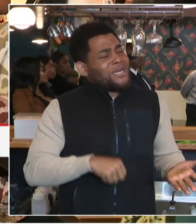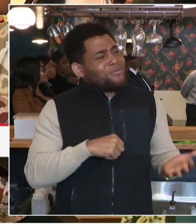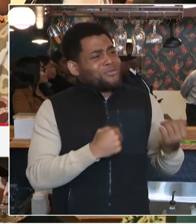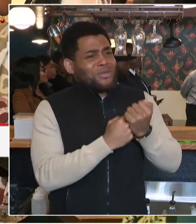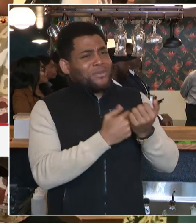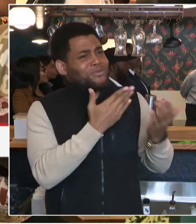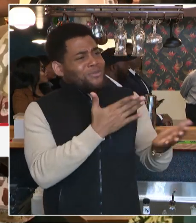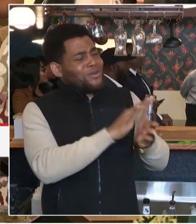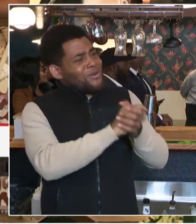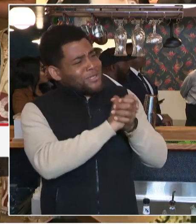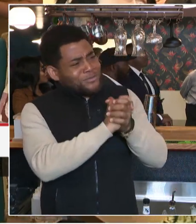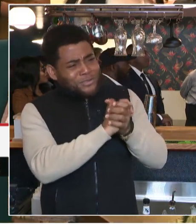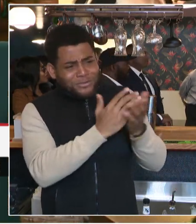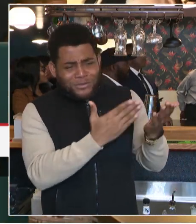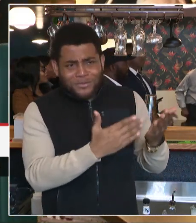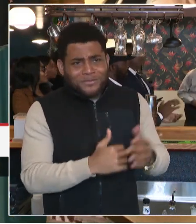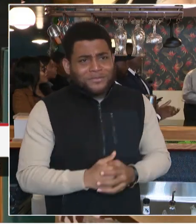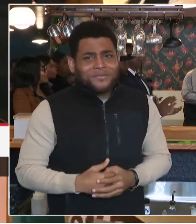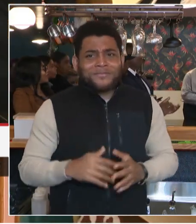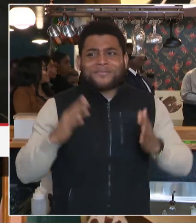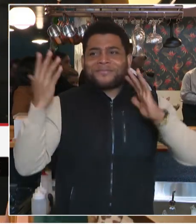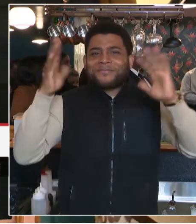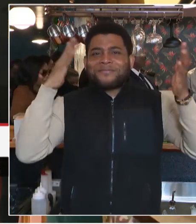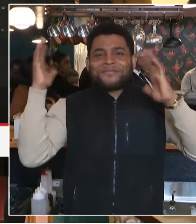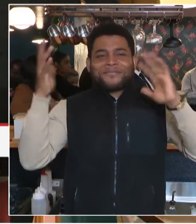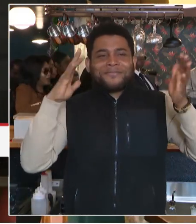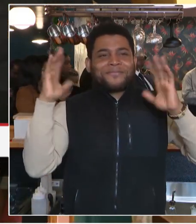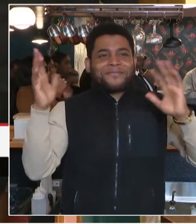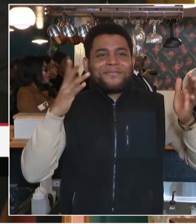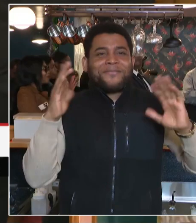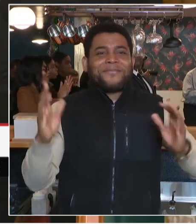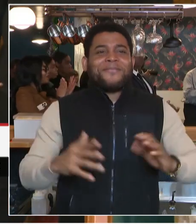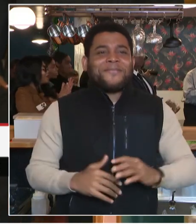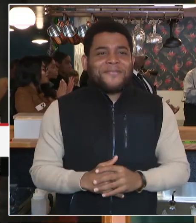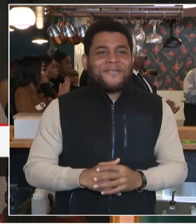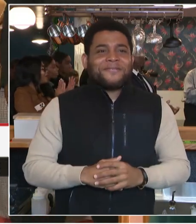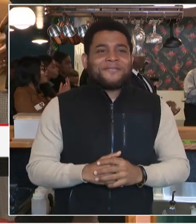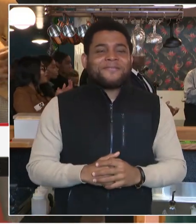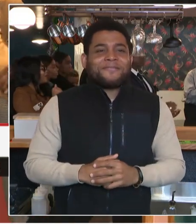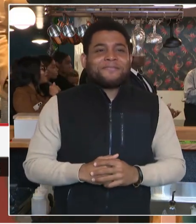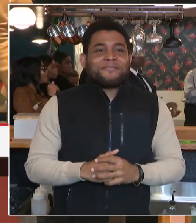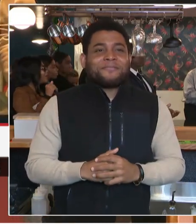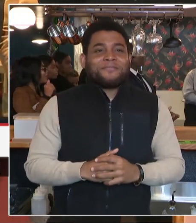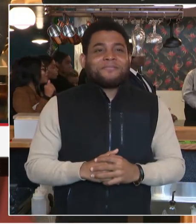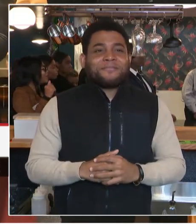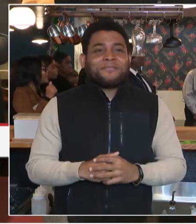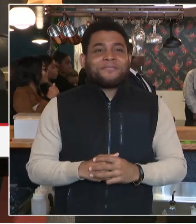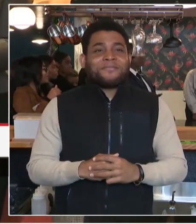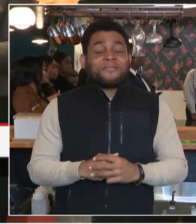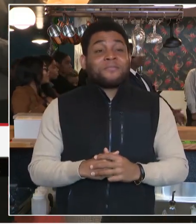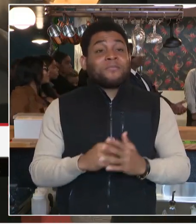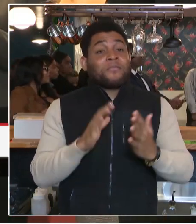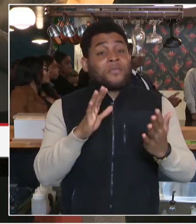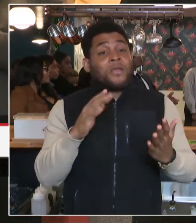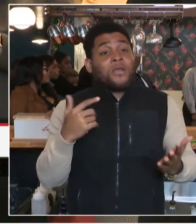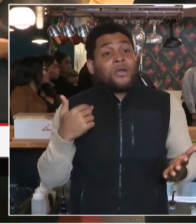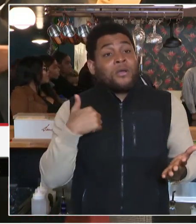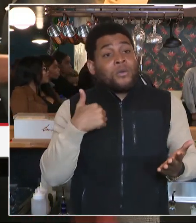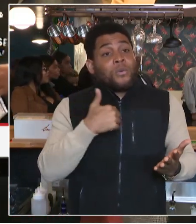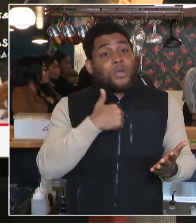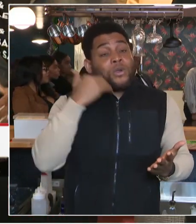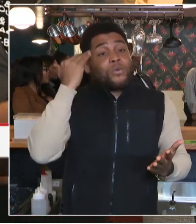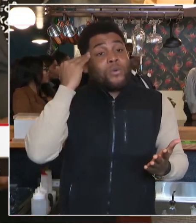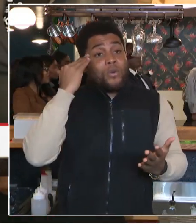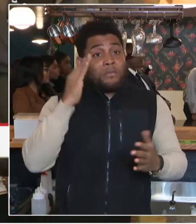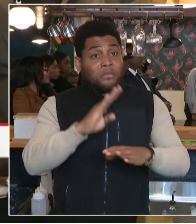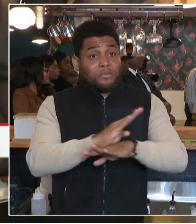congratulations. All right. So we know that businesses start and begin with a